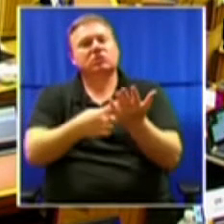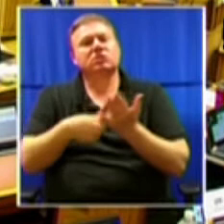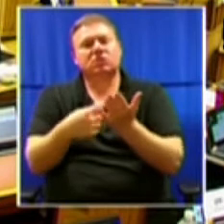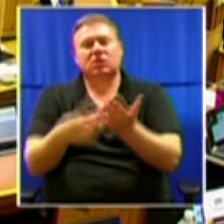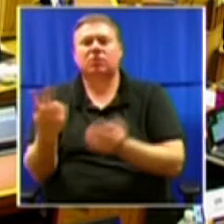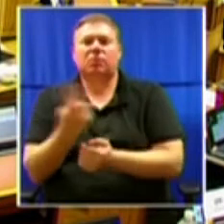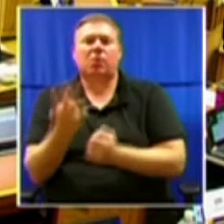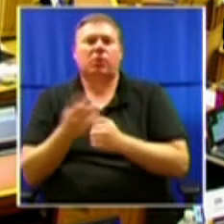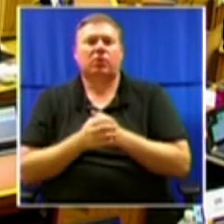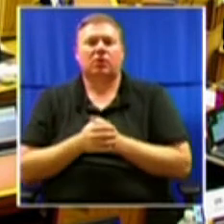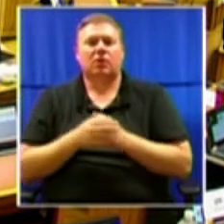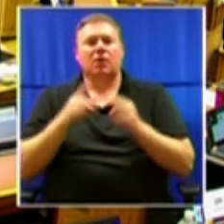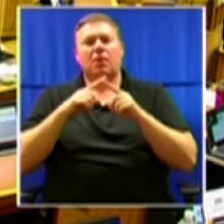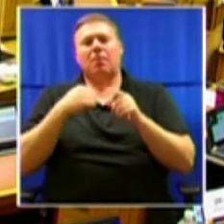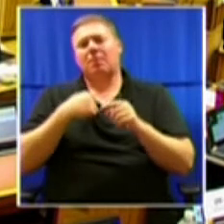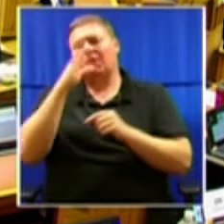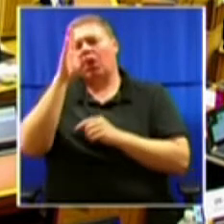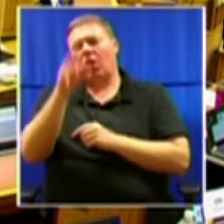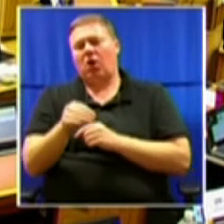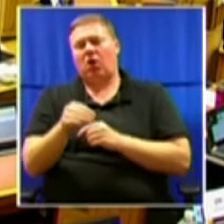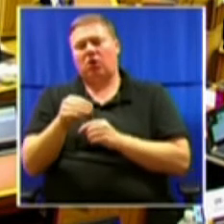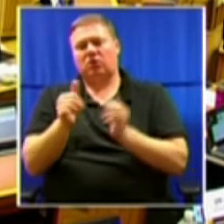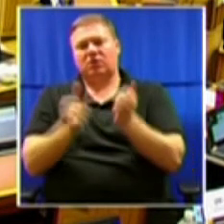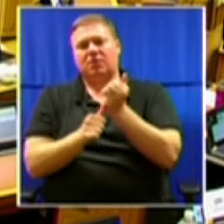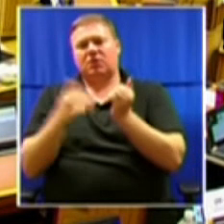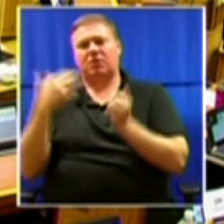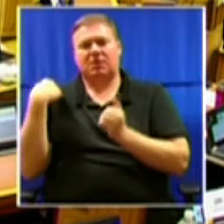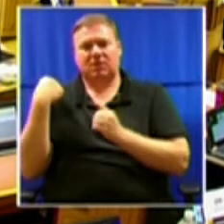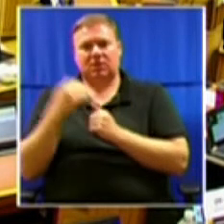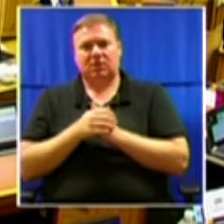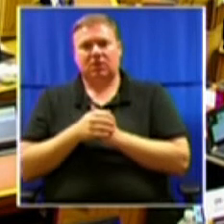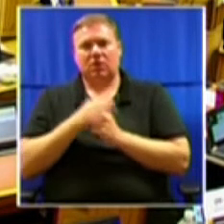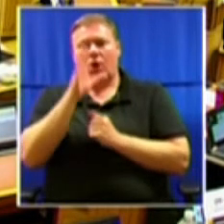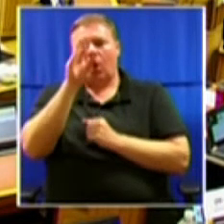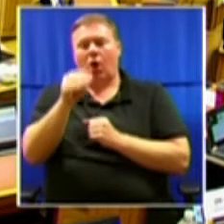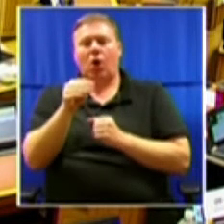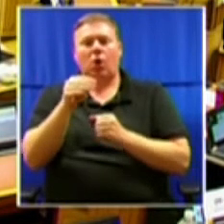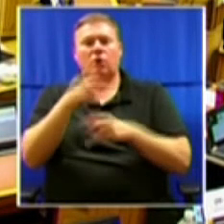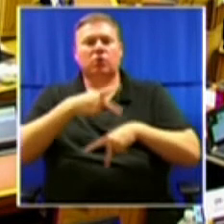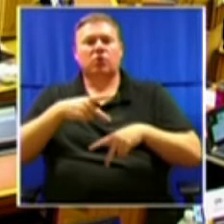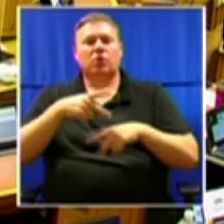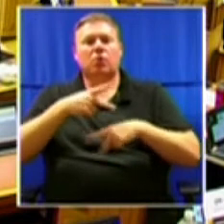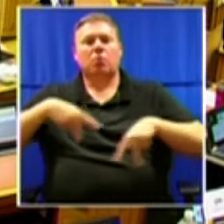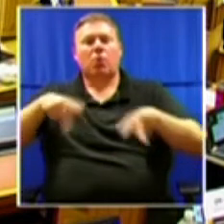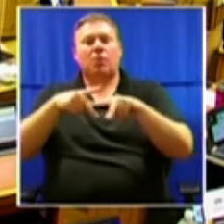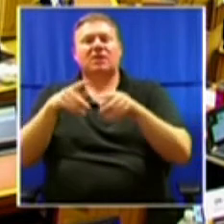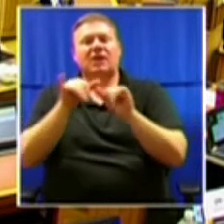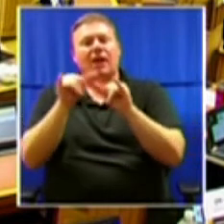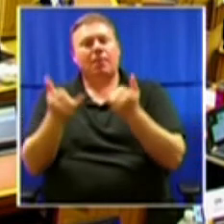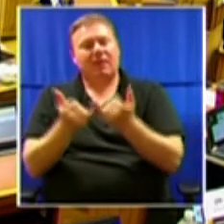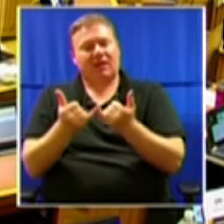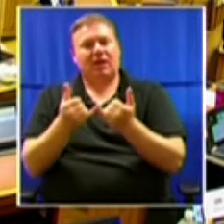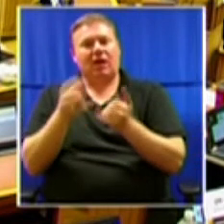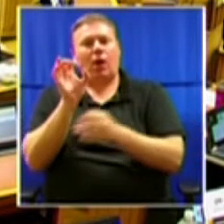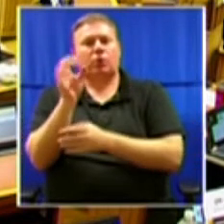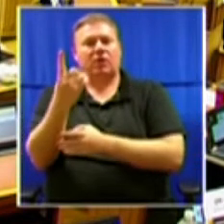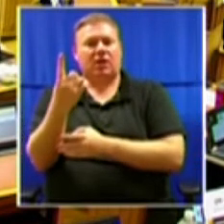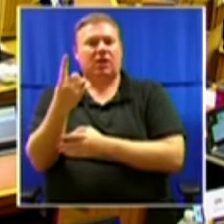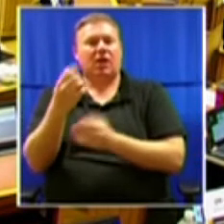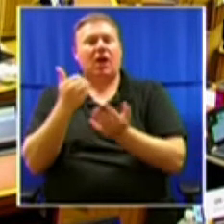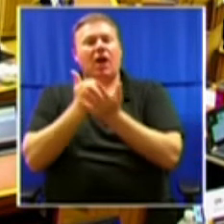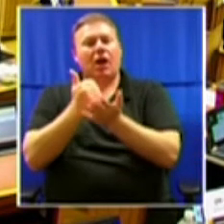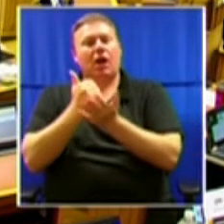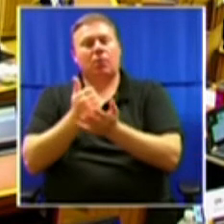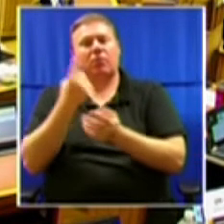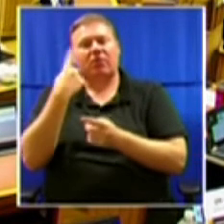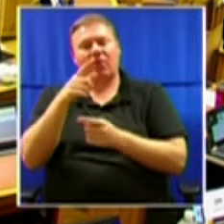is whether the department has approached property companies in Gauteng for assistance regarding available and